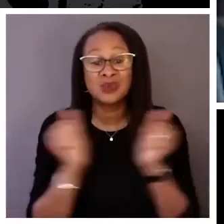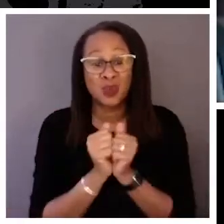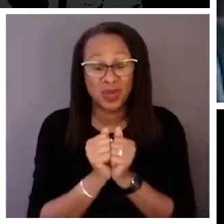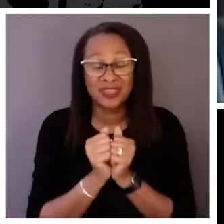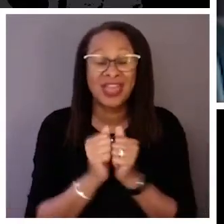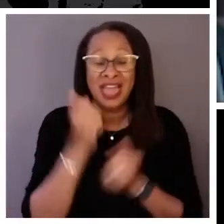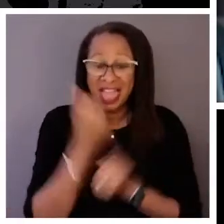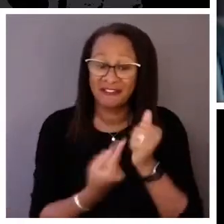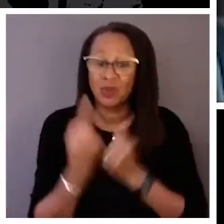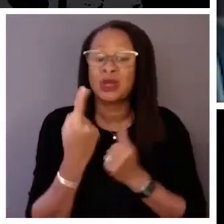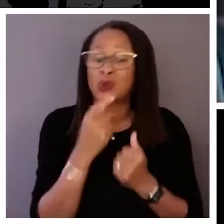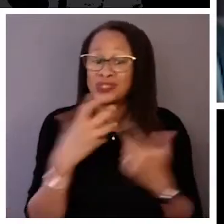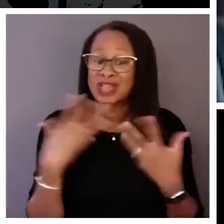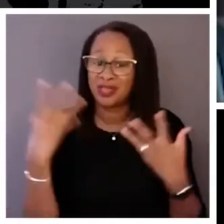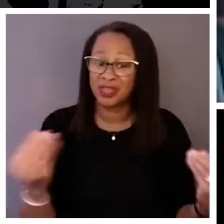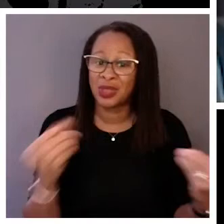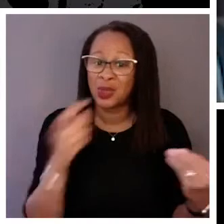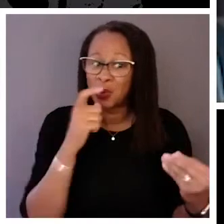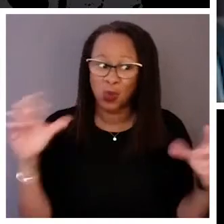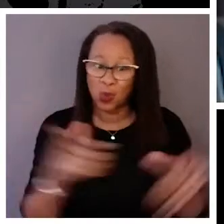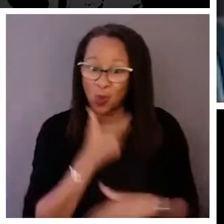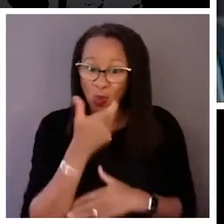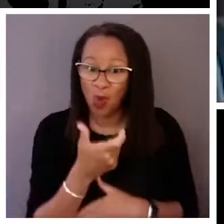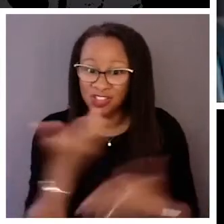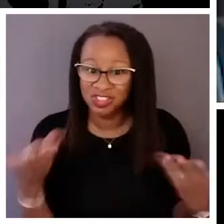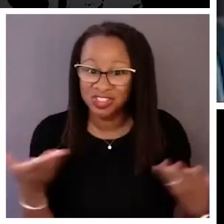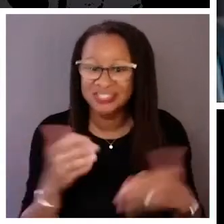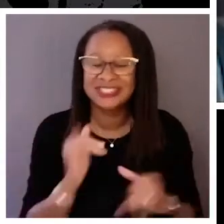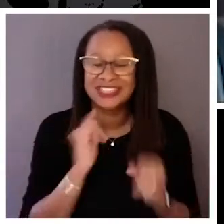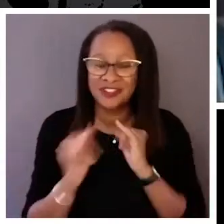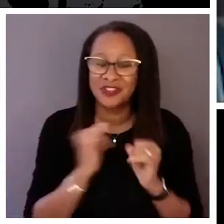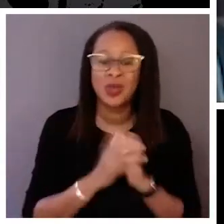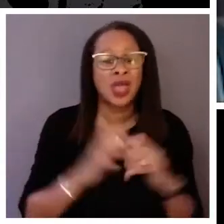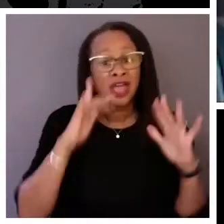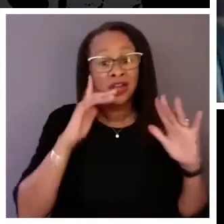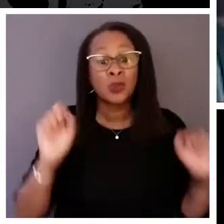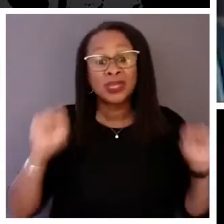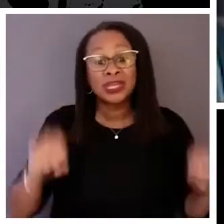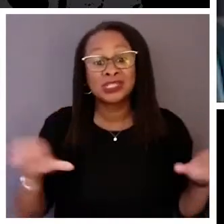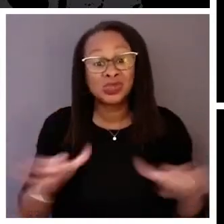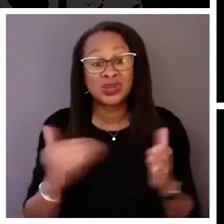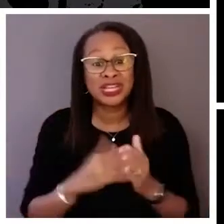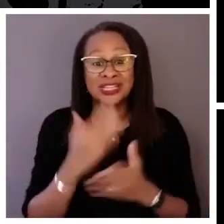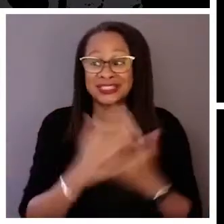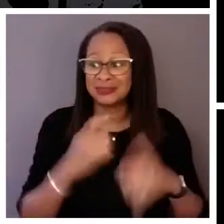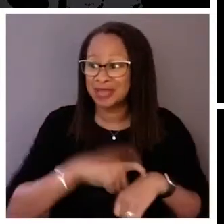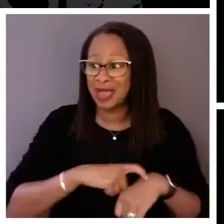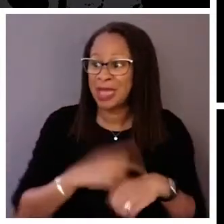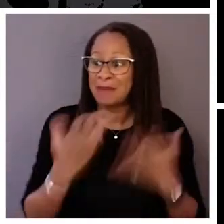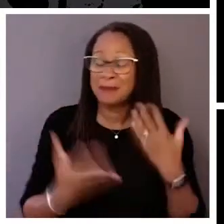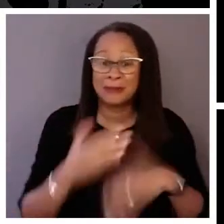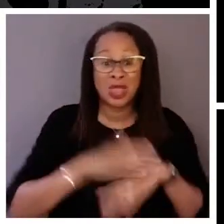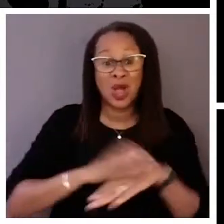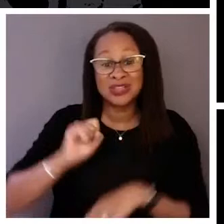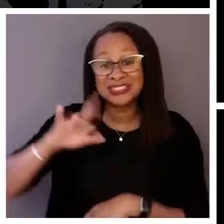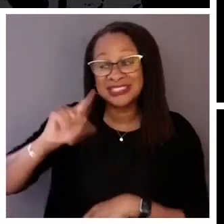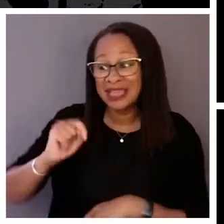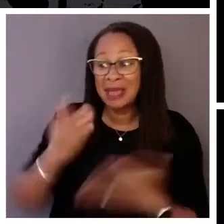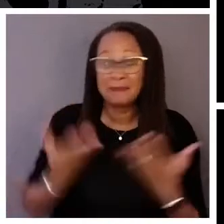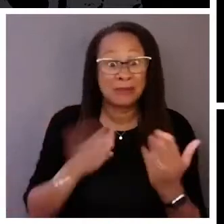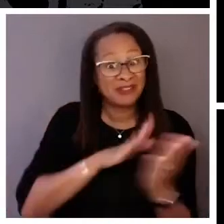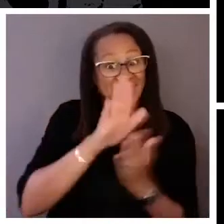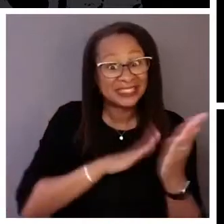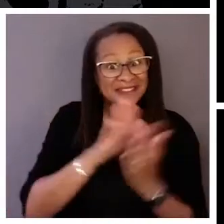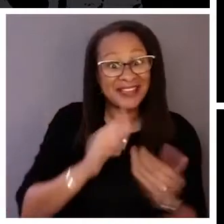with everybody else that's out there that's going to tune in, and hopefully we can do this again sometime. Maybe on set, maybe